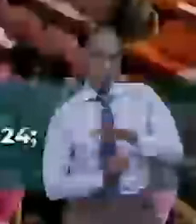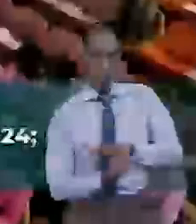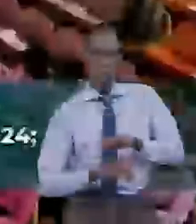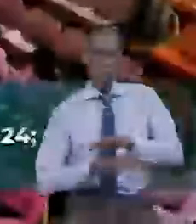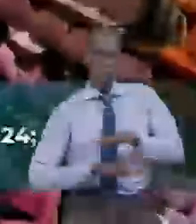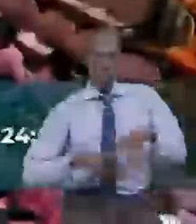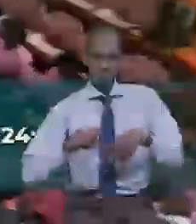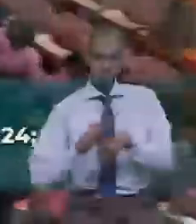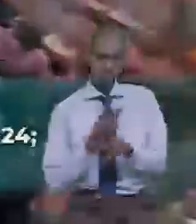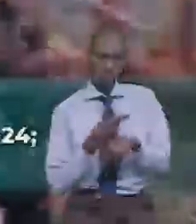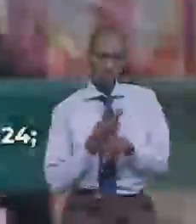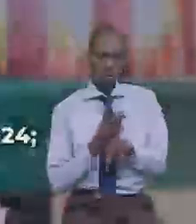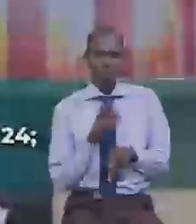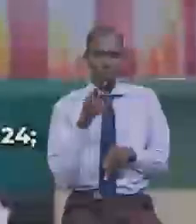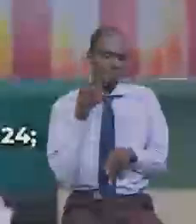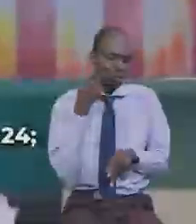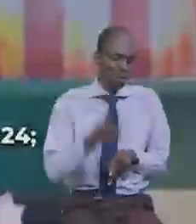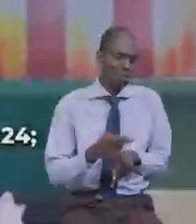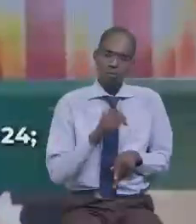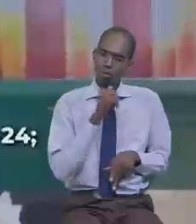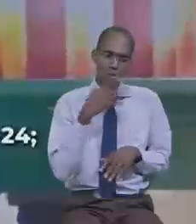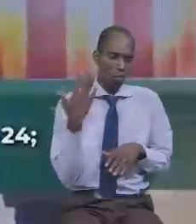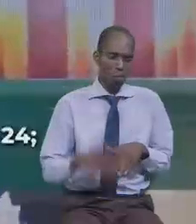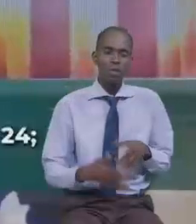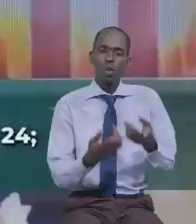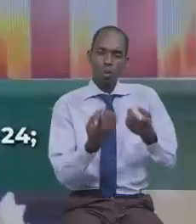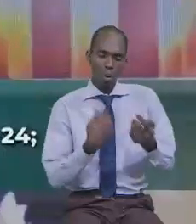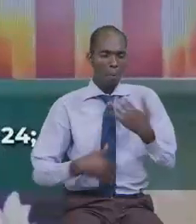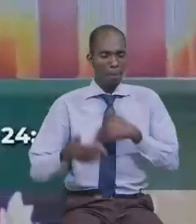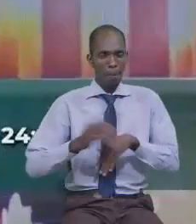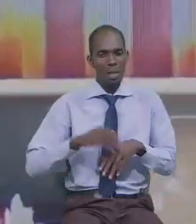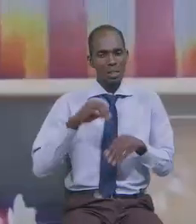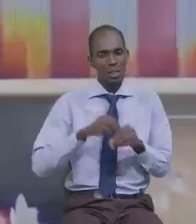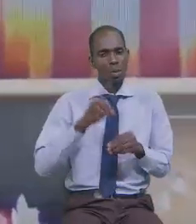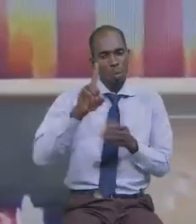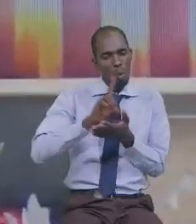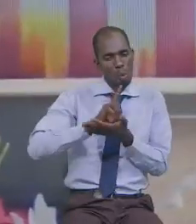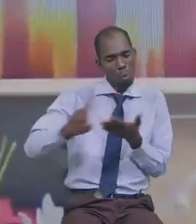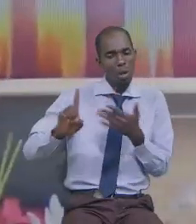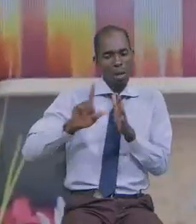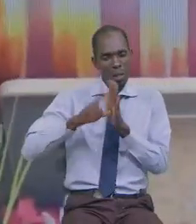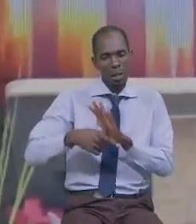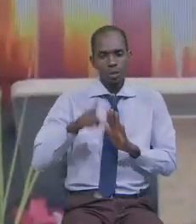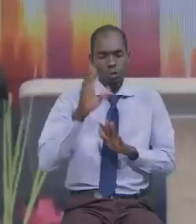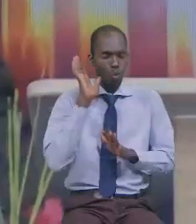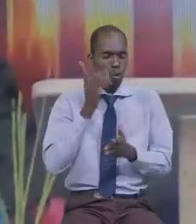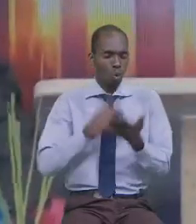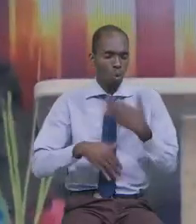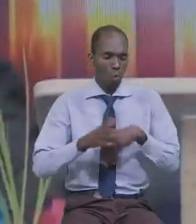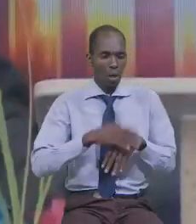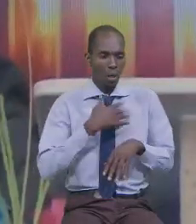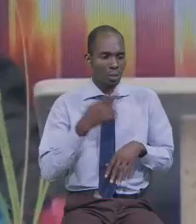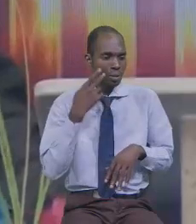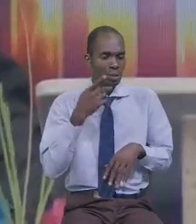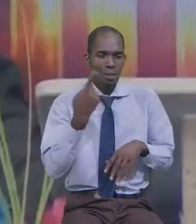soon. Come back in a week's time and come and look at it. And you see the pattern. And you see